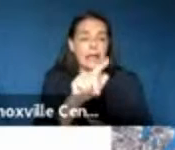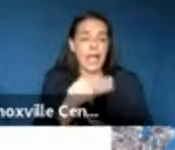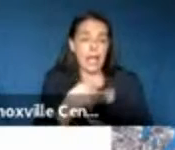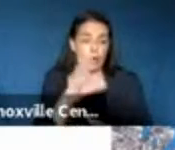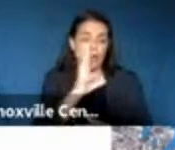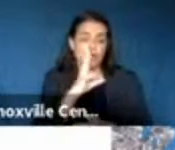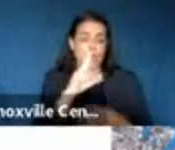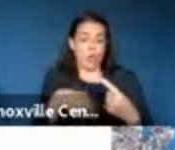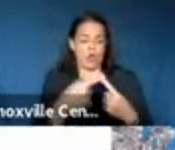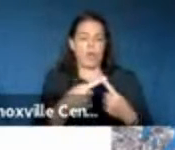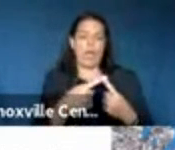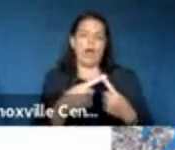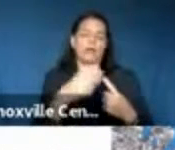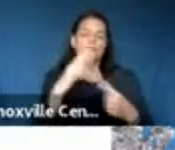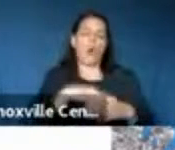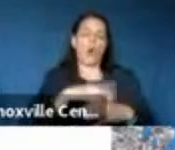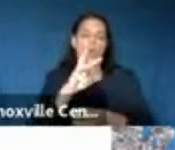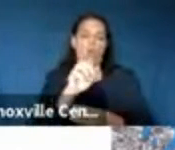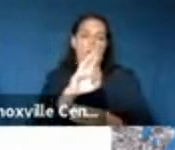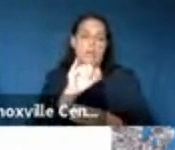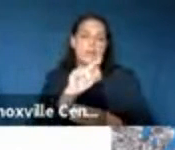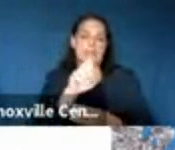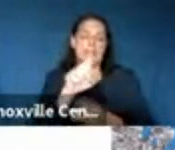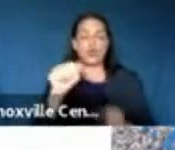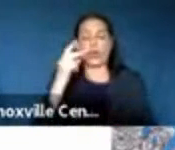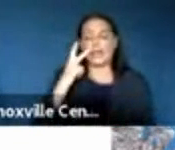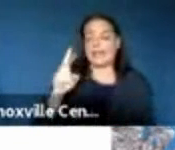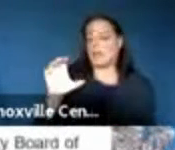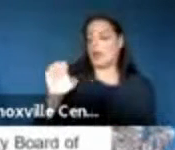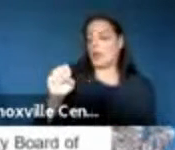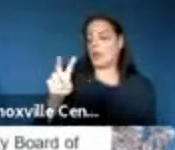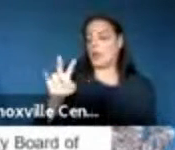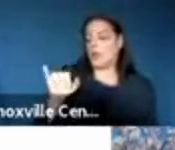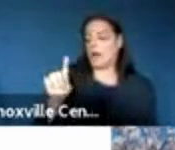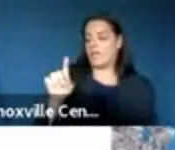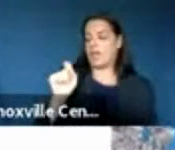about is on our website. You can find it at